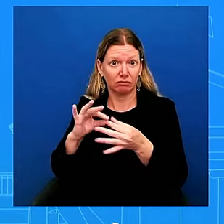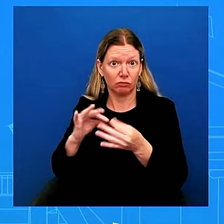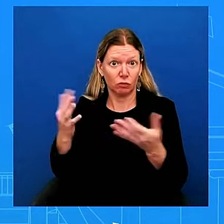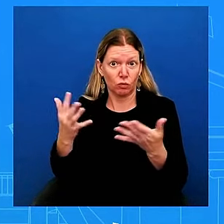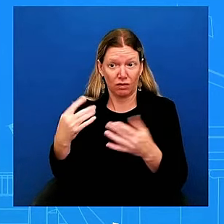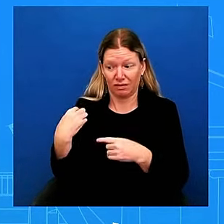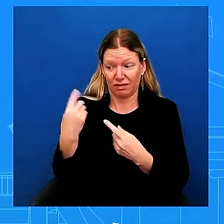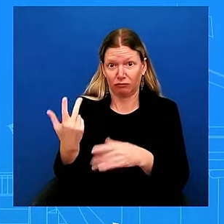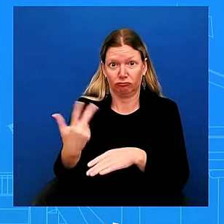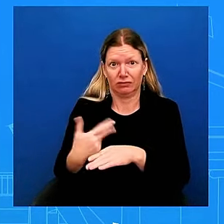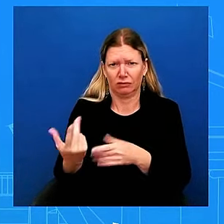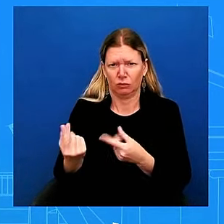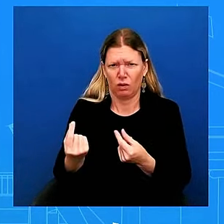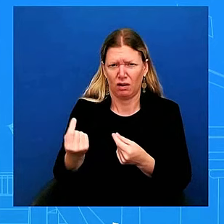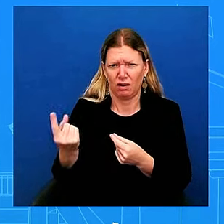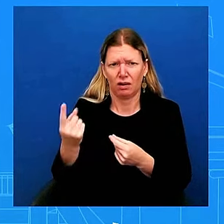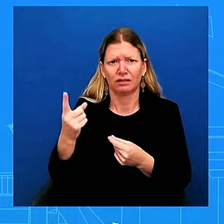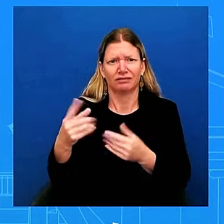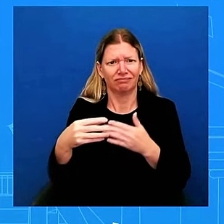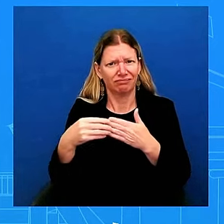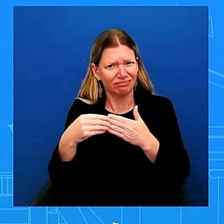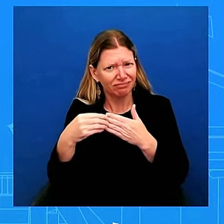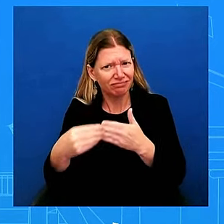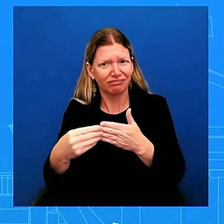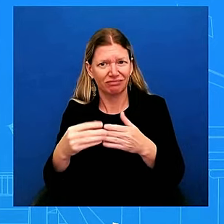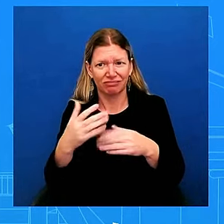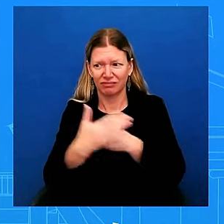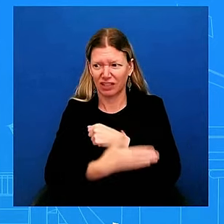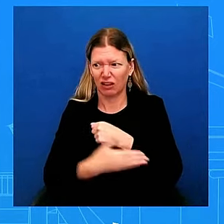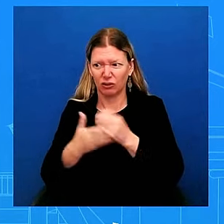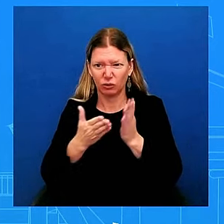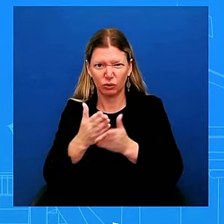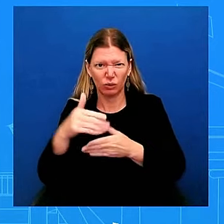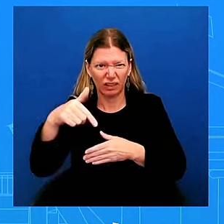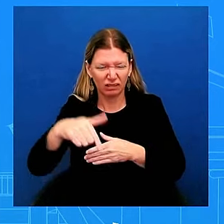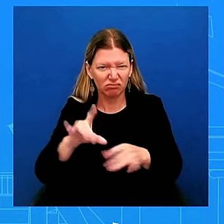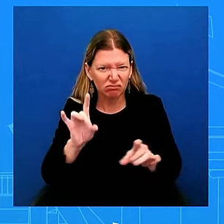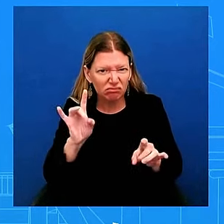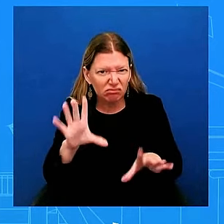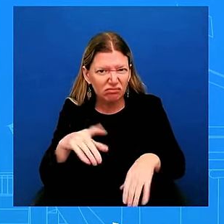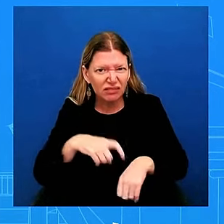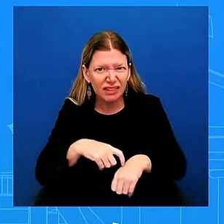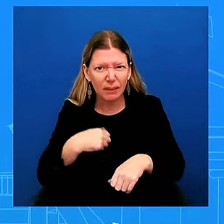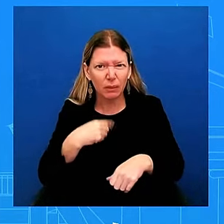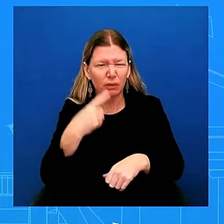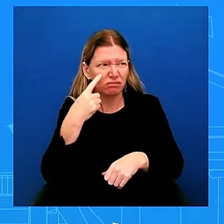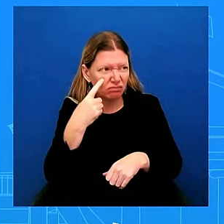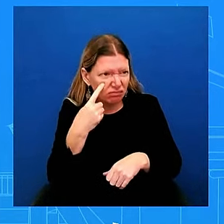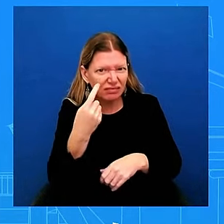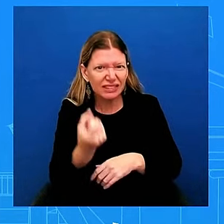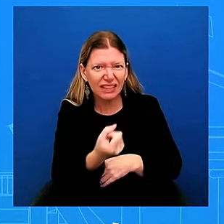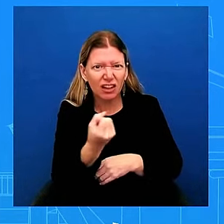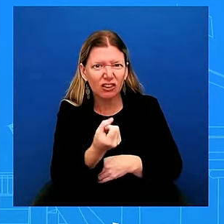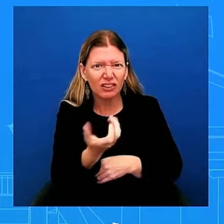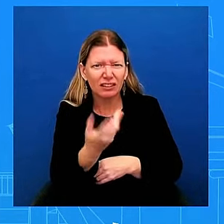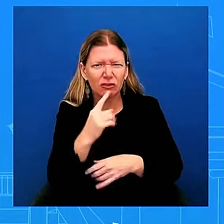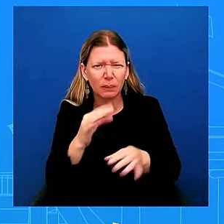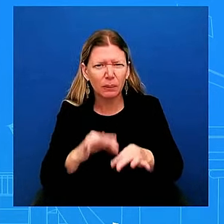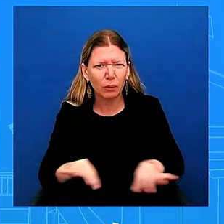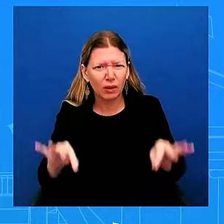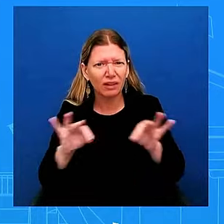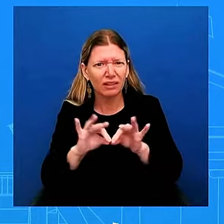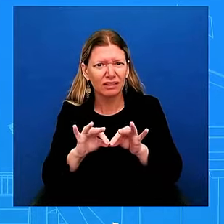important. And I think that's what the American people want to see. Toning down the rhetoric,